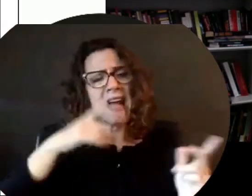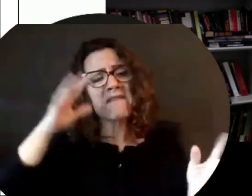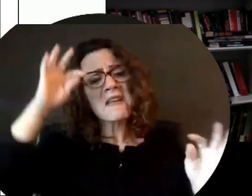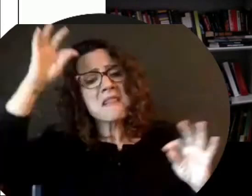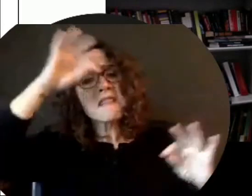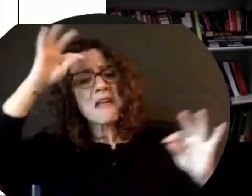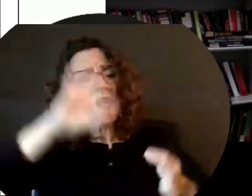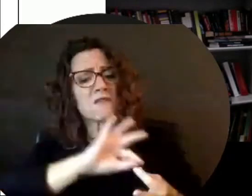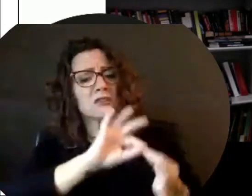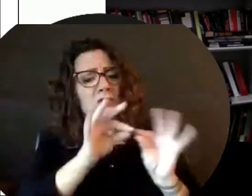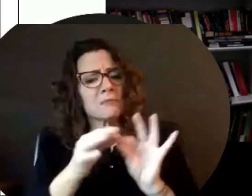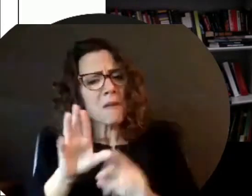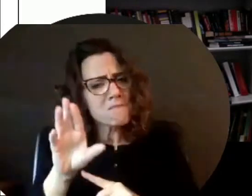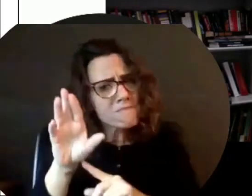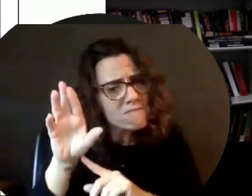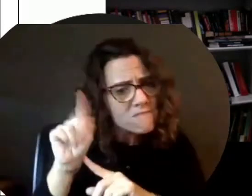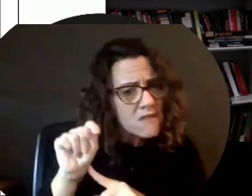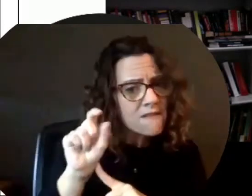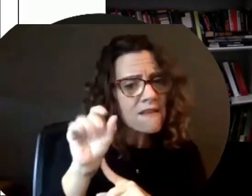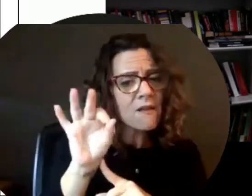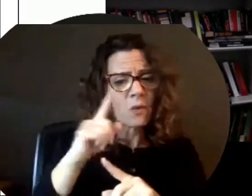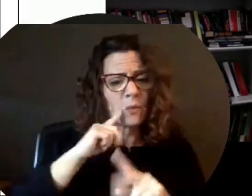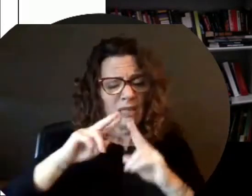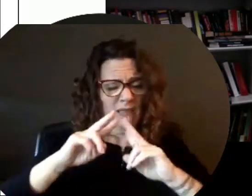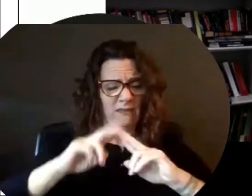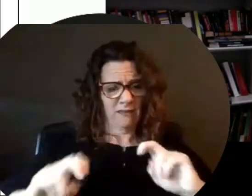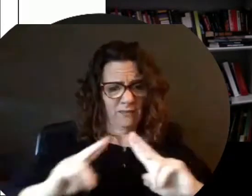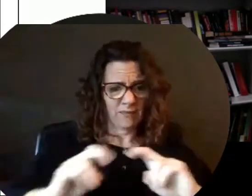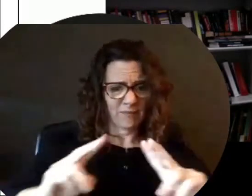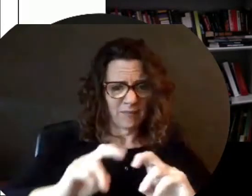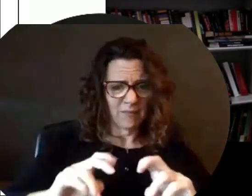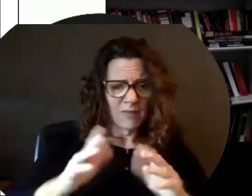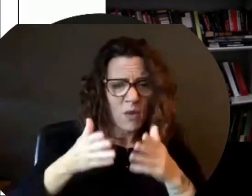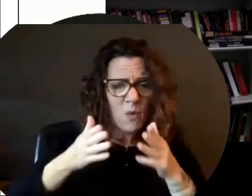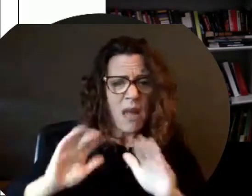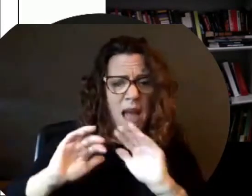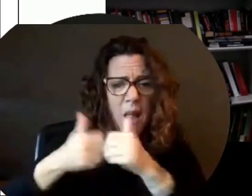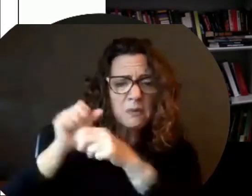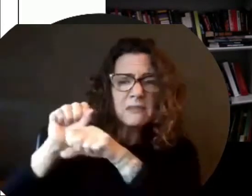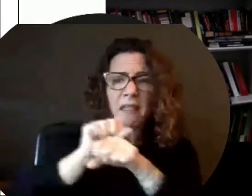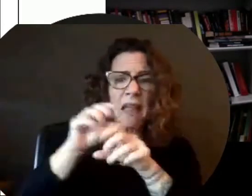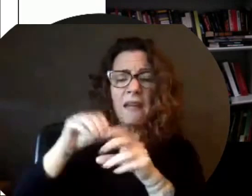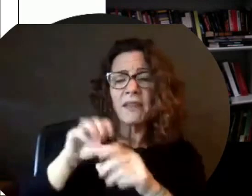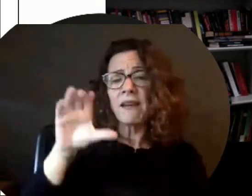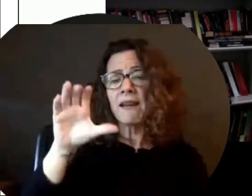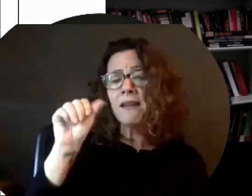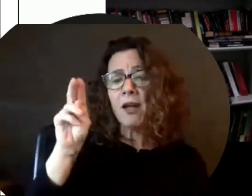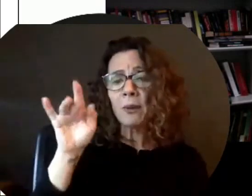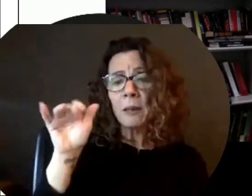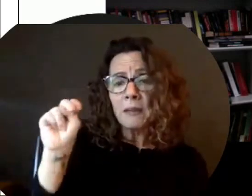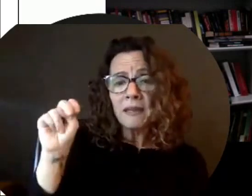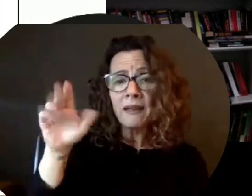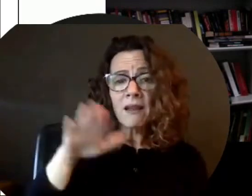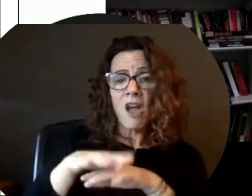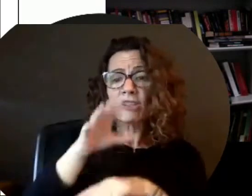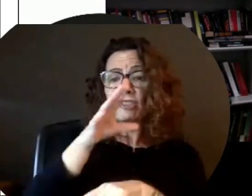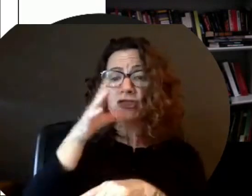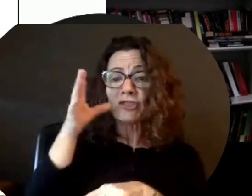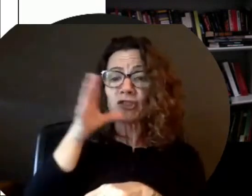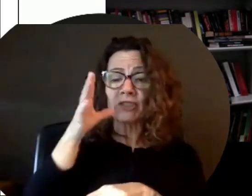on sugar plantations that are the kind of commercial origins of industrial